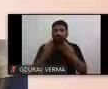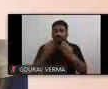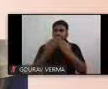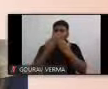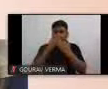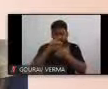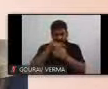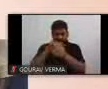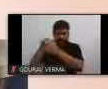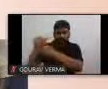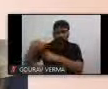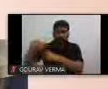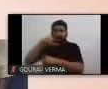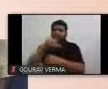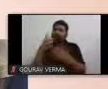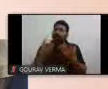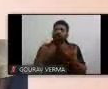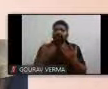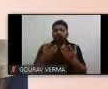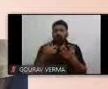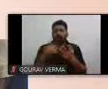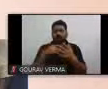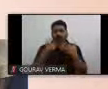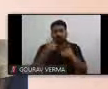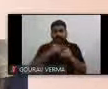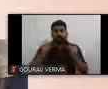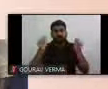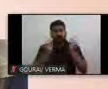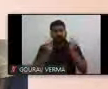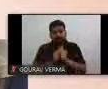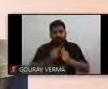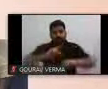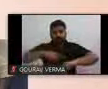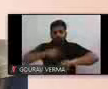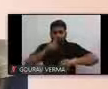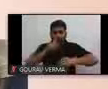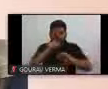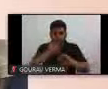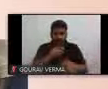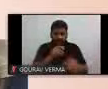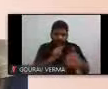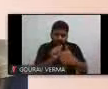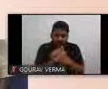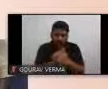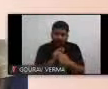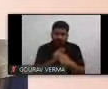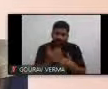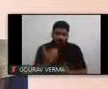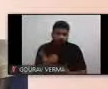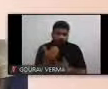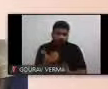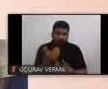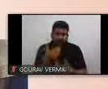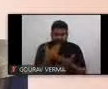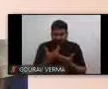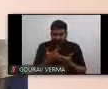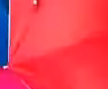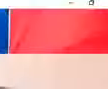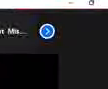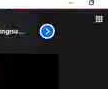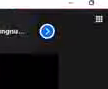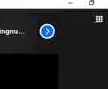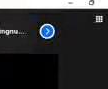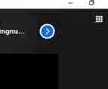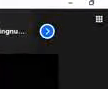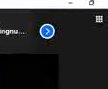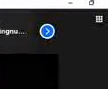things. Everywhere you can't sit with all the time with one child in your lap the way we are sitting here. The child has to